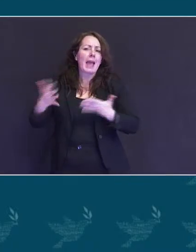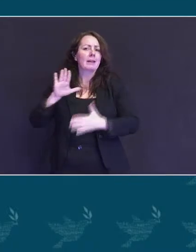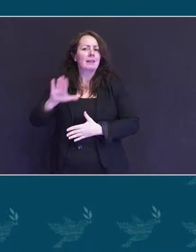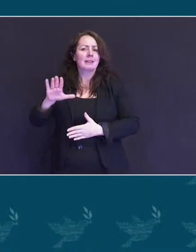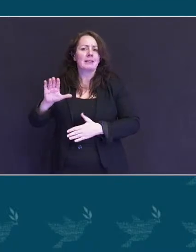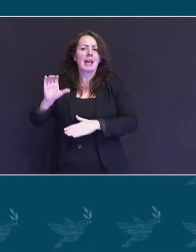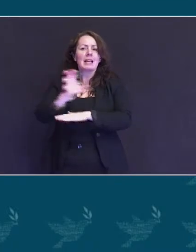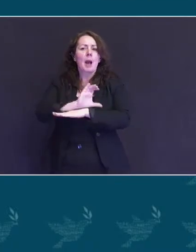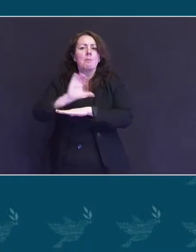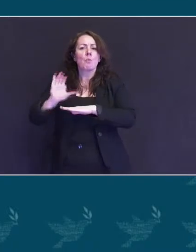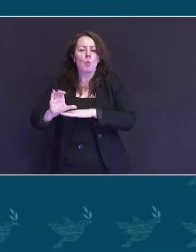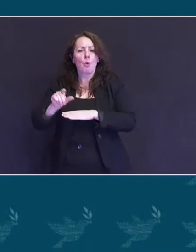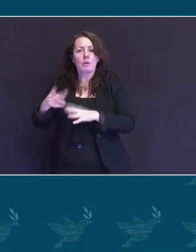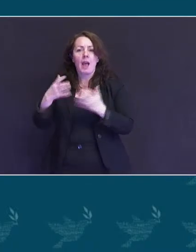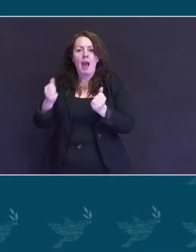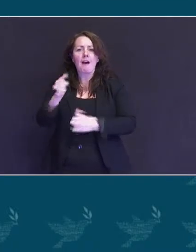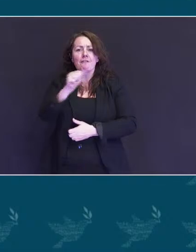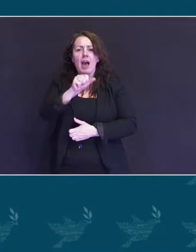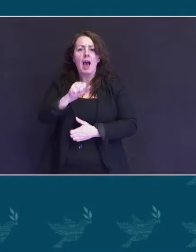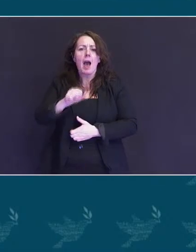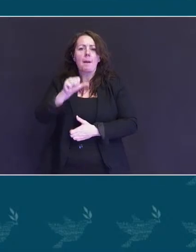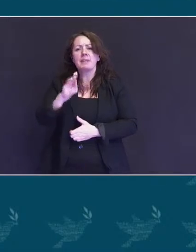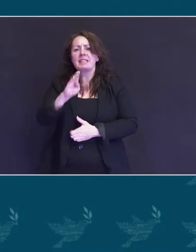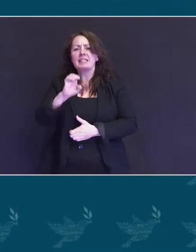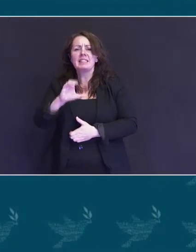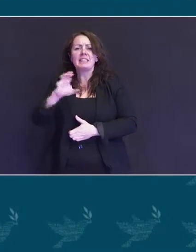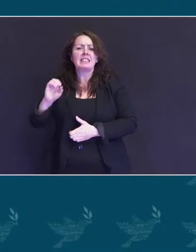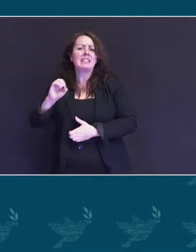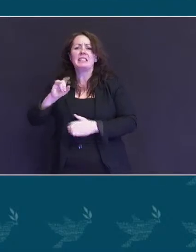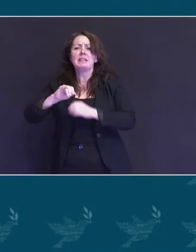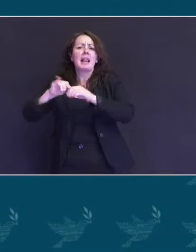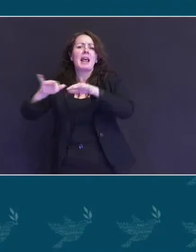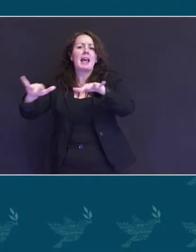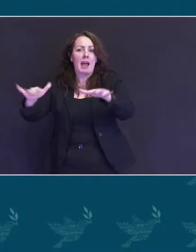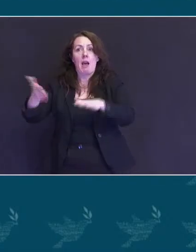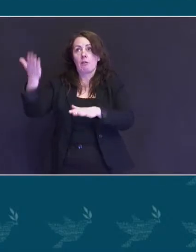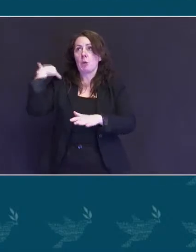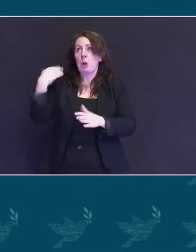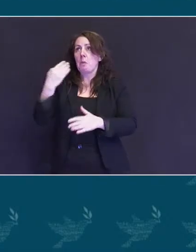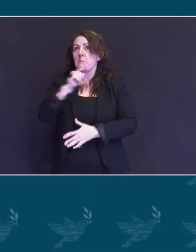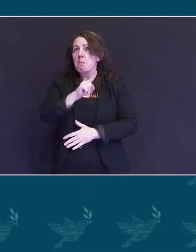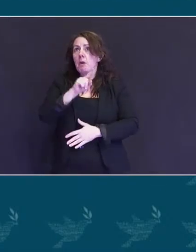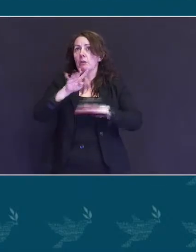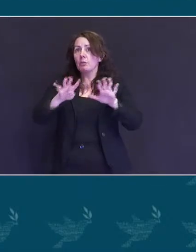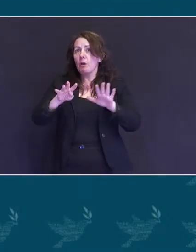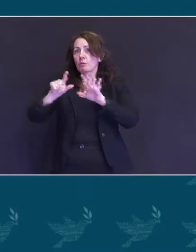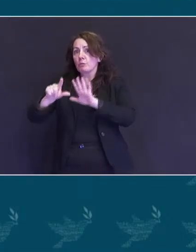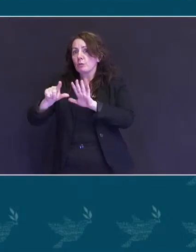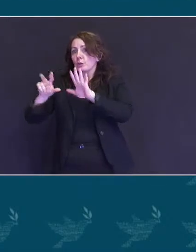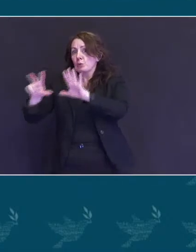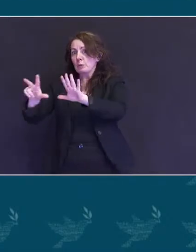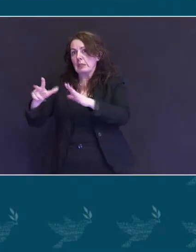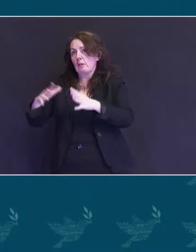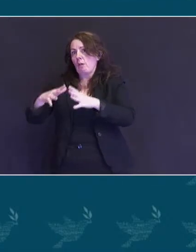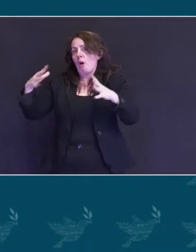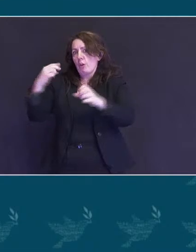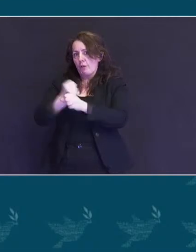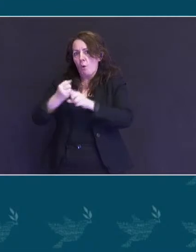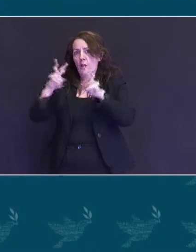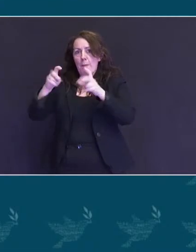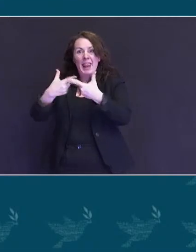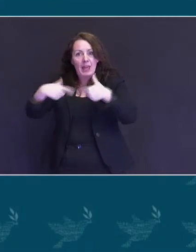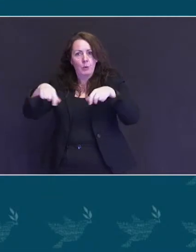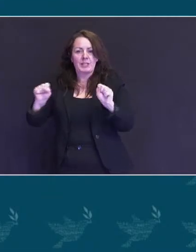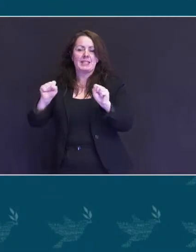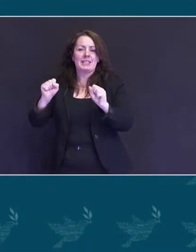African languages, and especially in Cameroon, have an alphabet published in 1978. So a lot of work has already